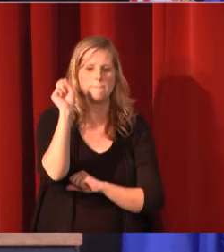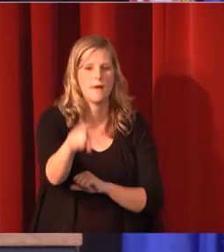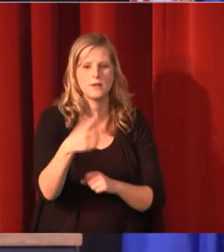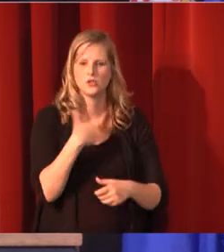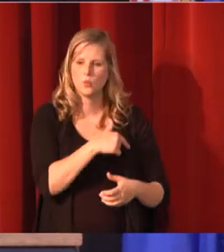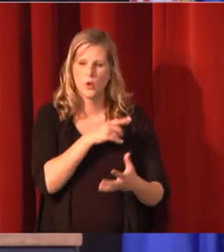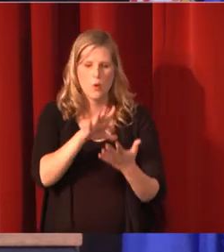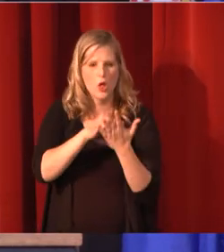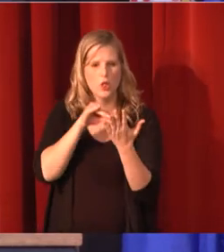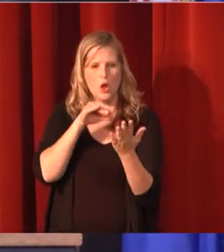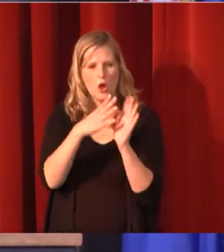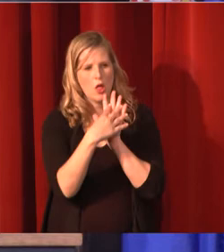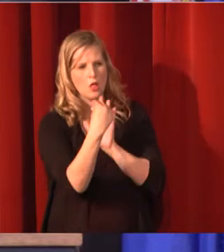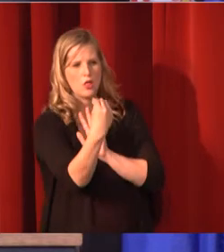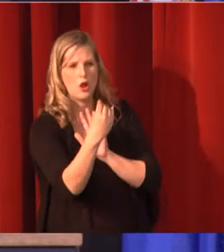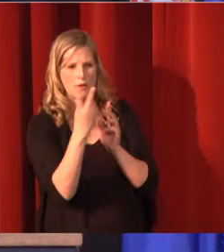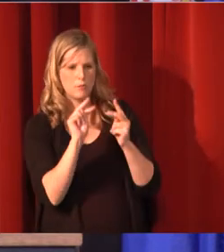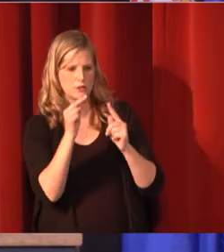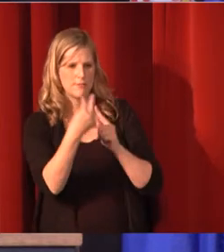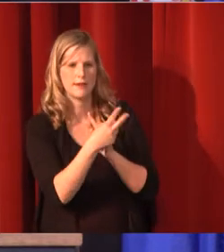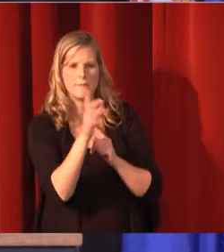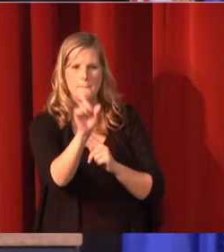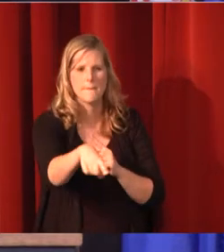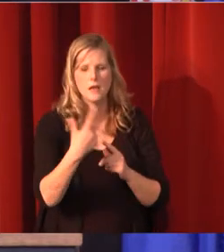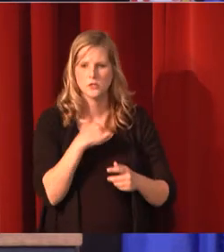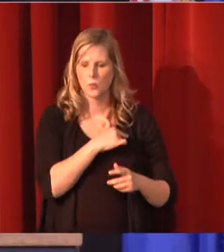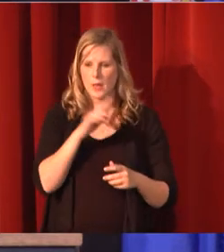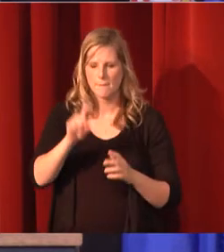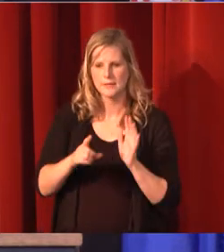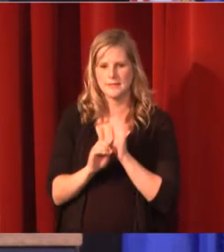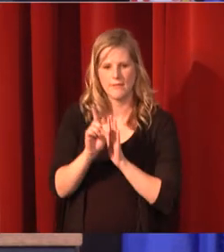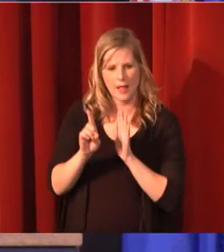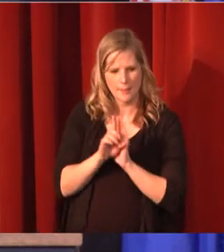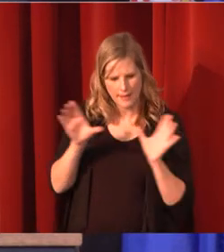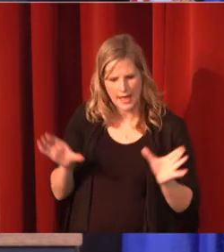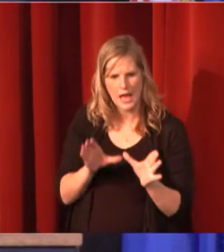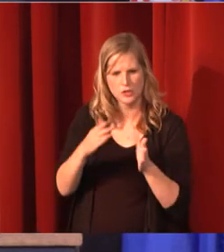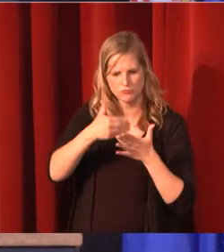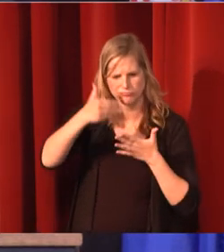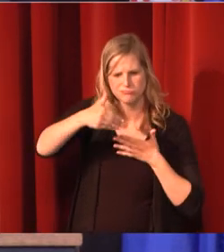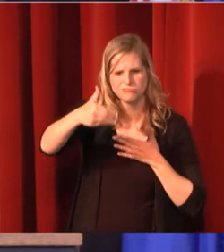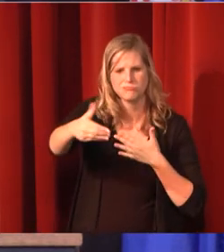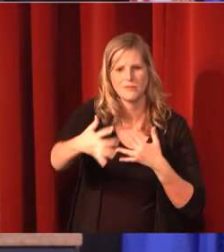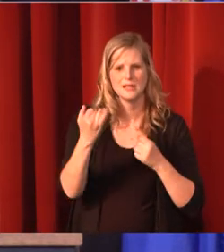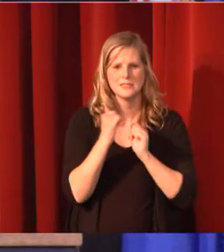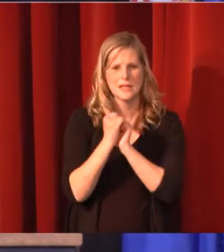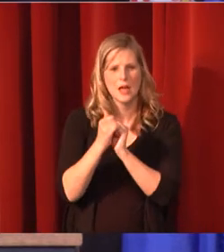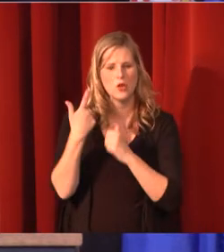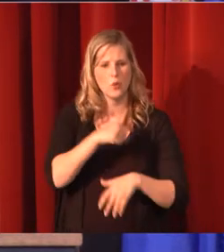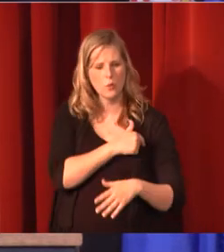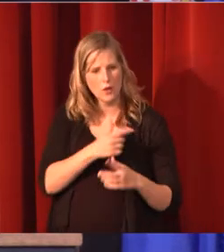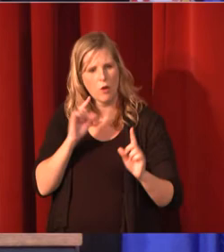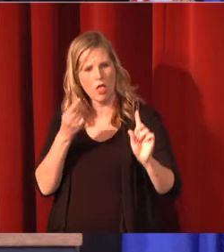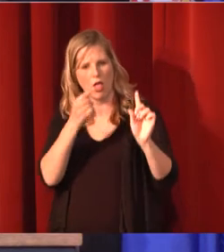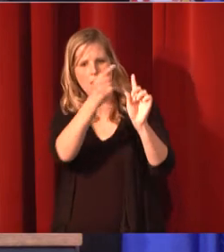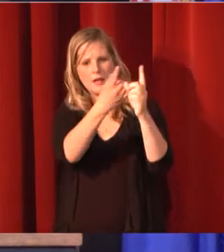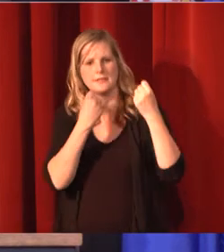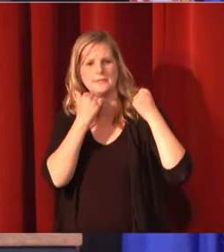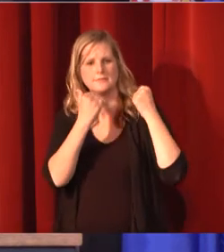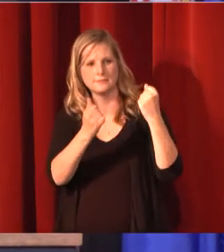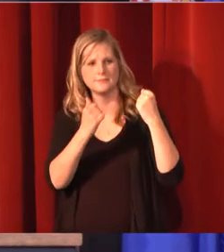learn from each other's perspective we will develop a course of action together and we will move forward together